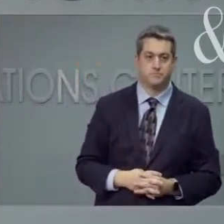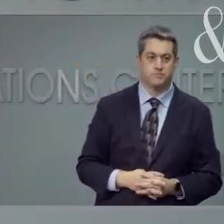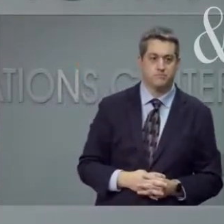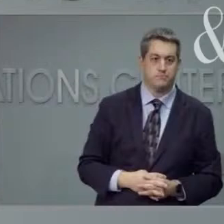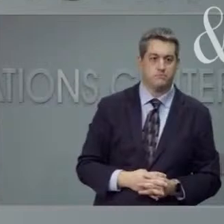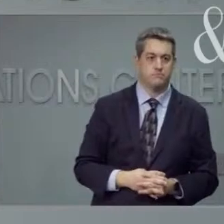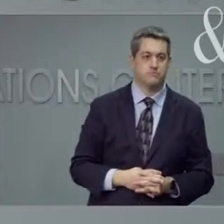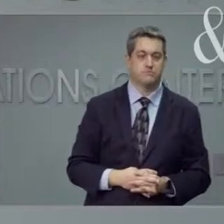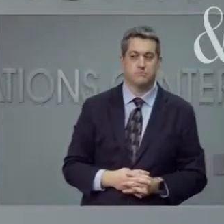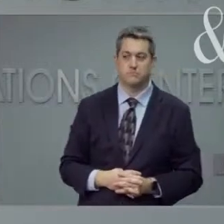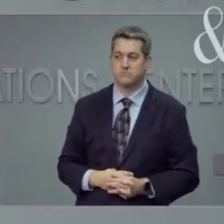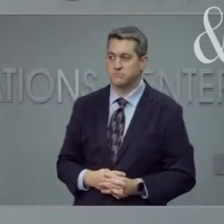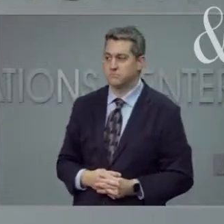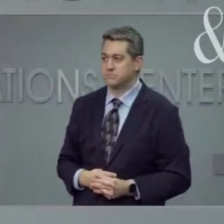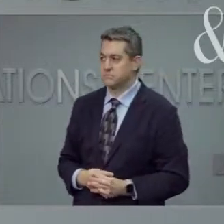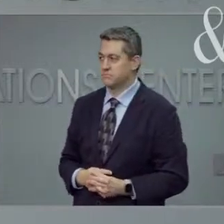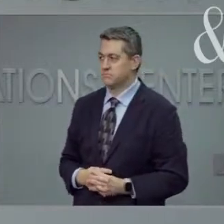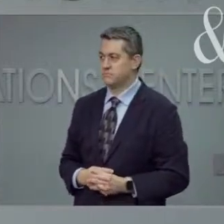Next question, please.